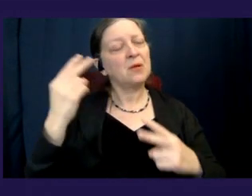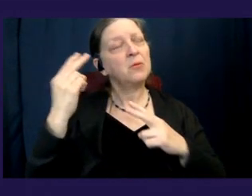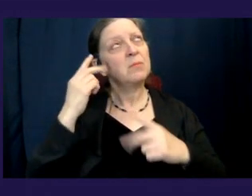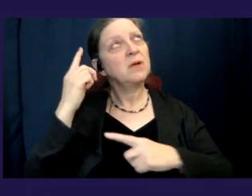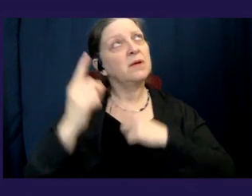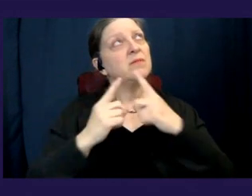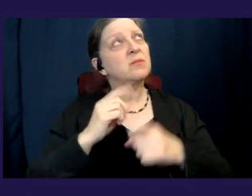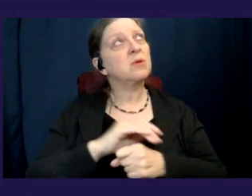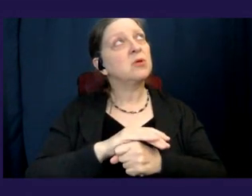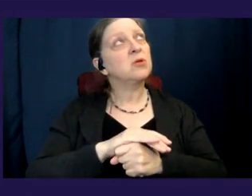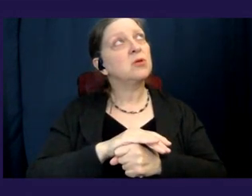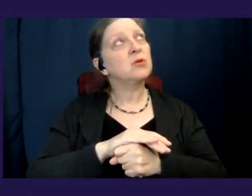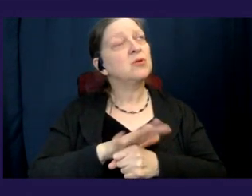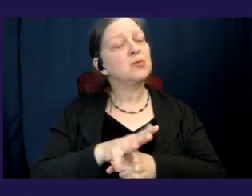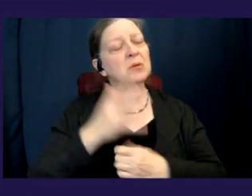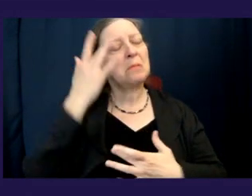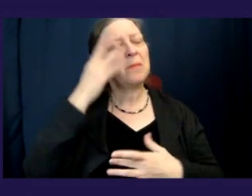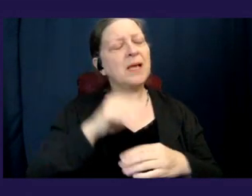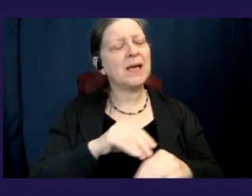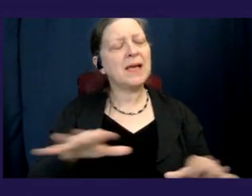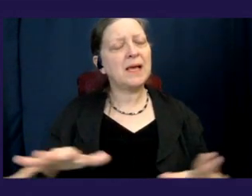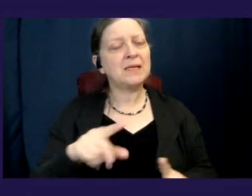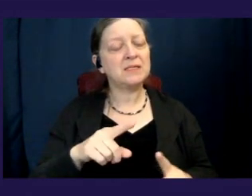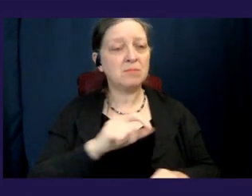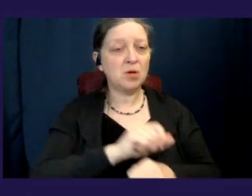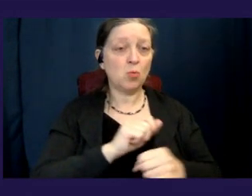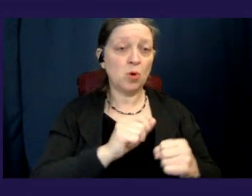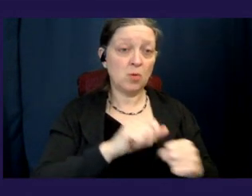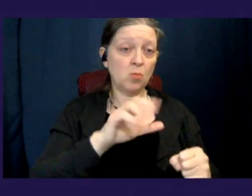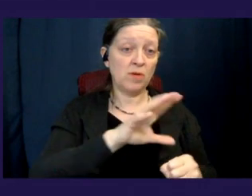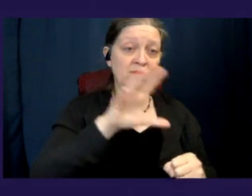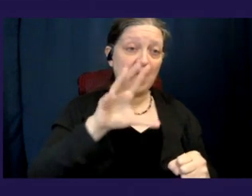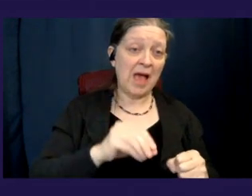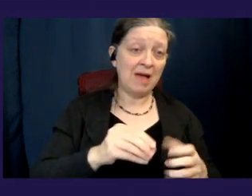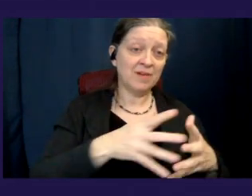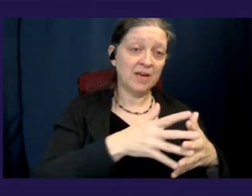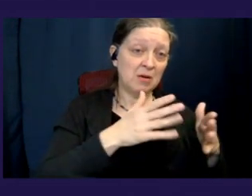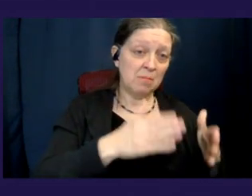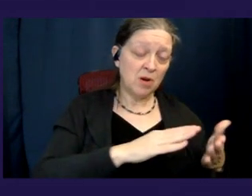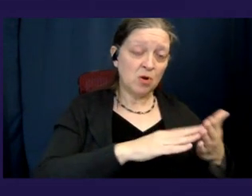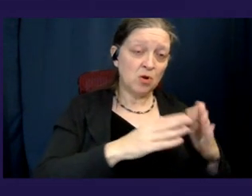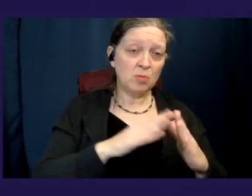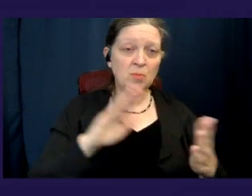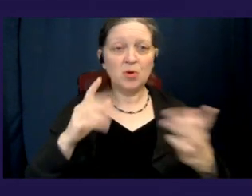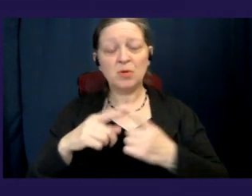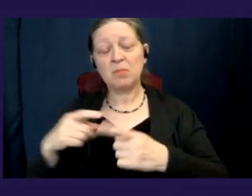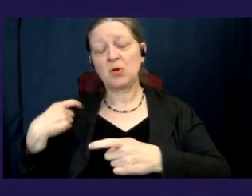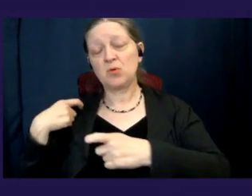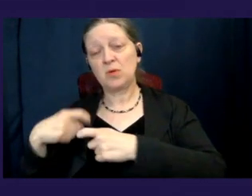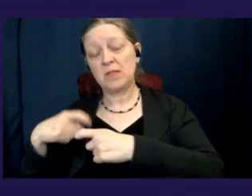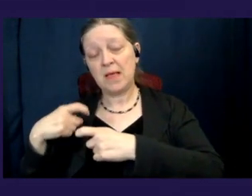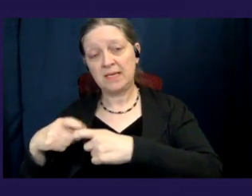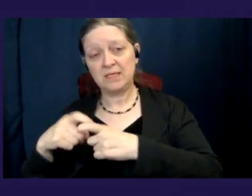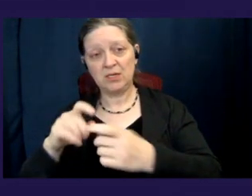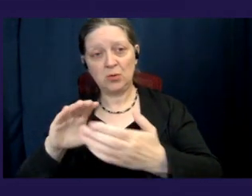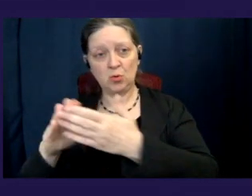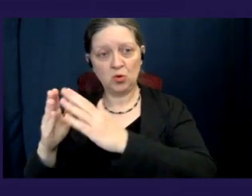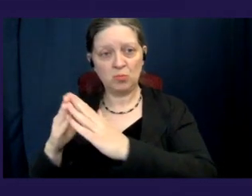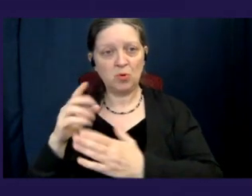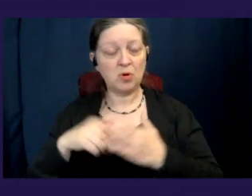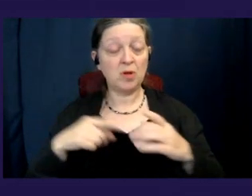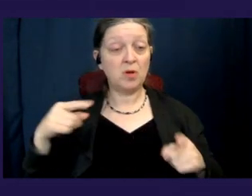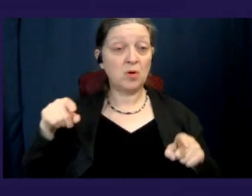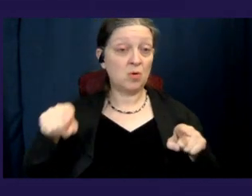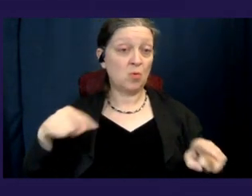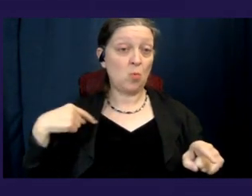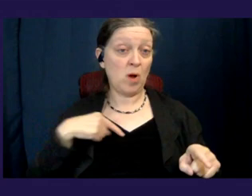with our African-American community versus our Latino community. And what we heard loud and clear from them is they didn't need